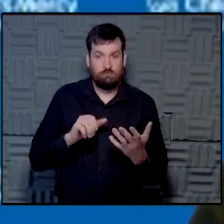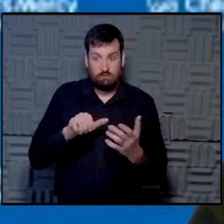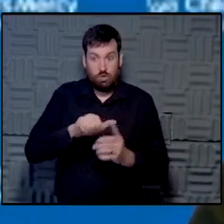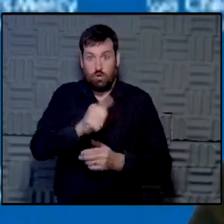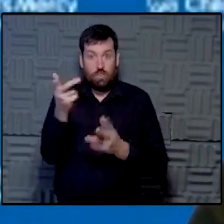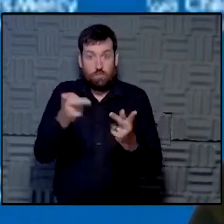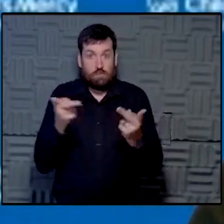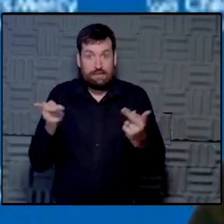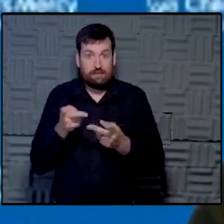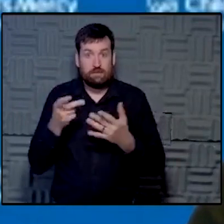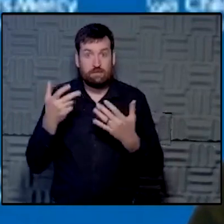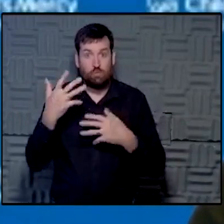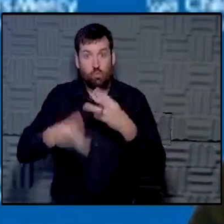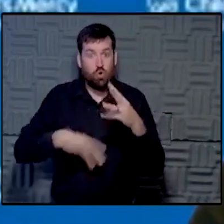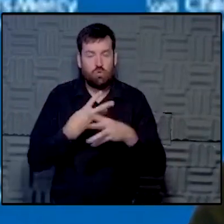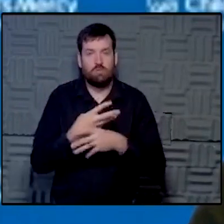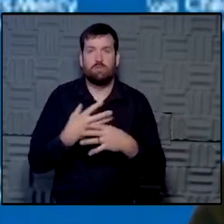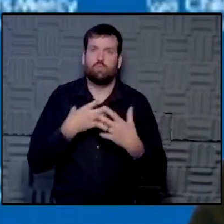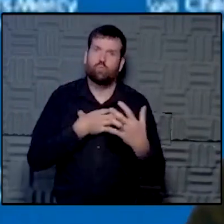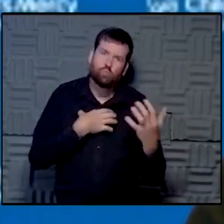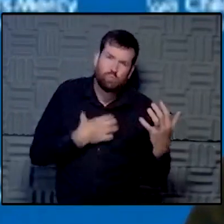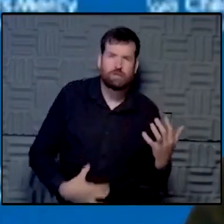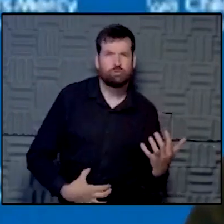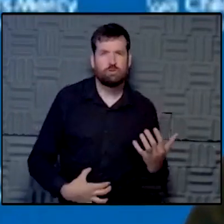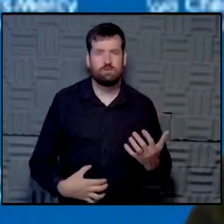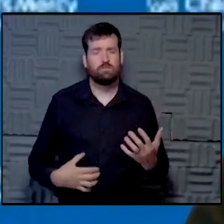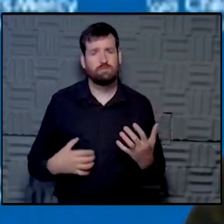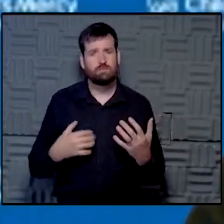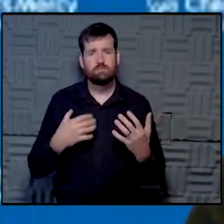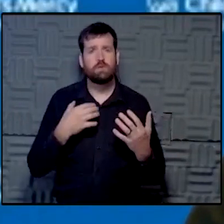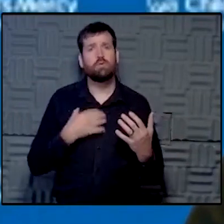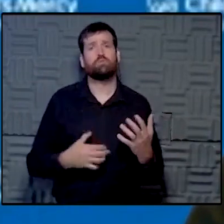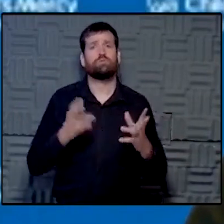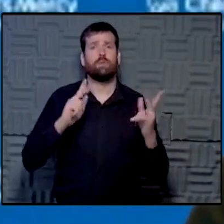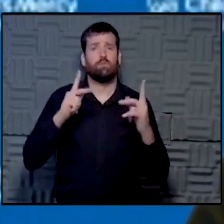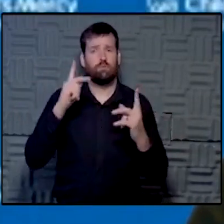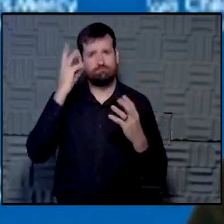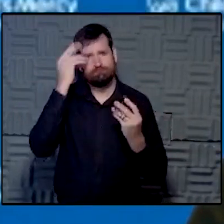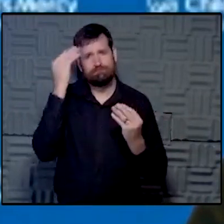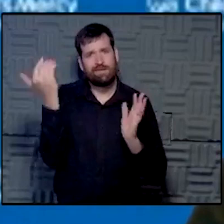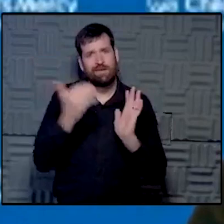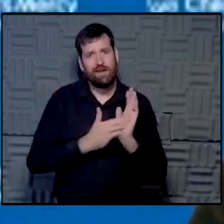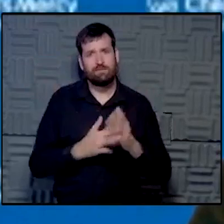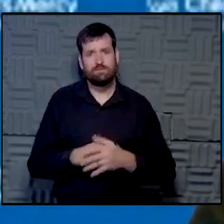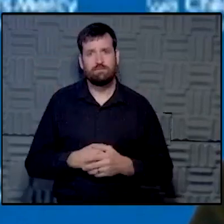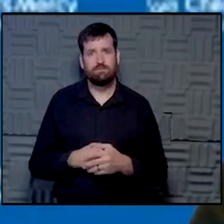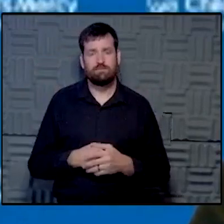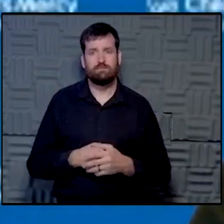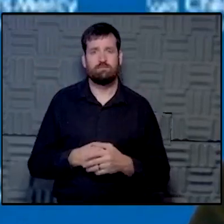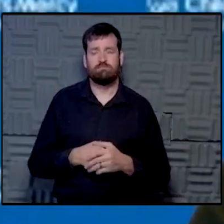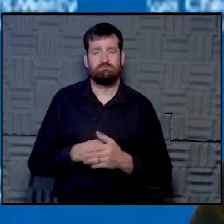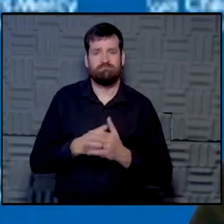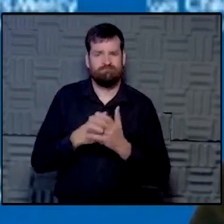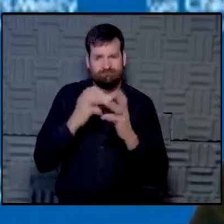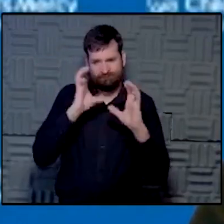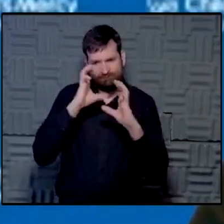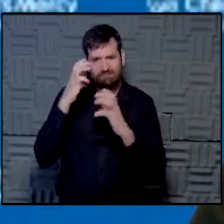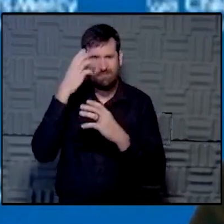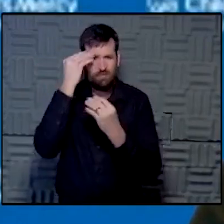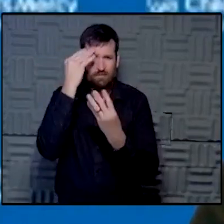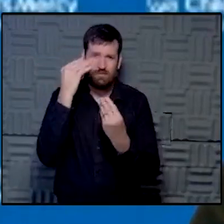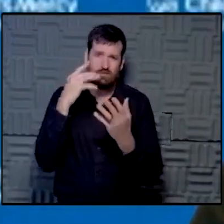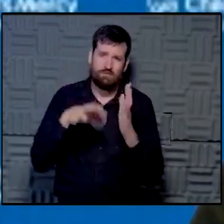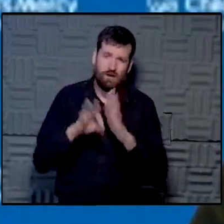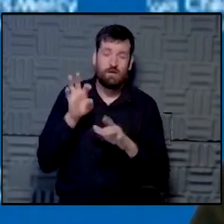this is a luxury. So I wish people would think about this again, get the information you need to make a decision, but we